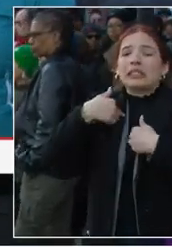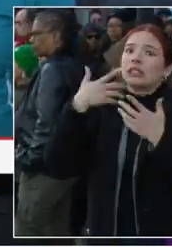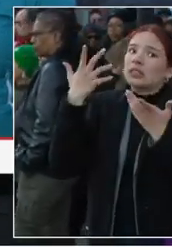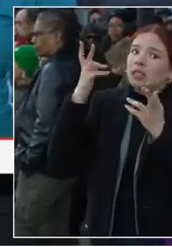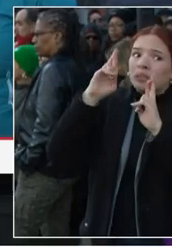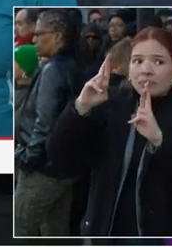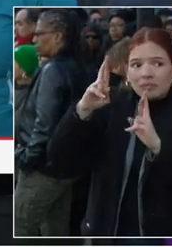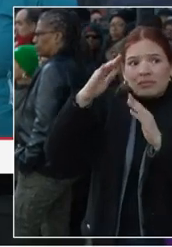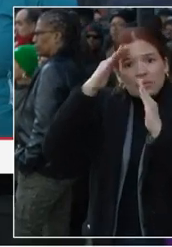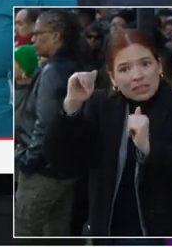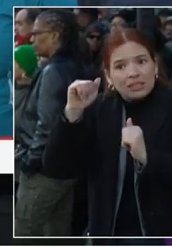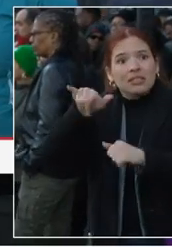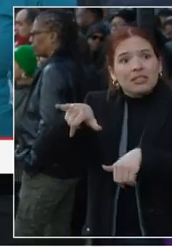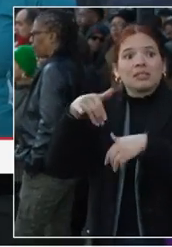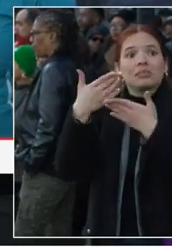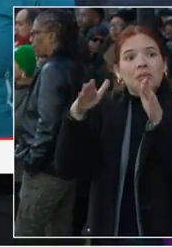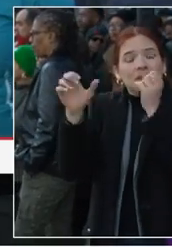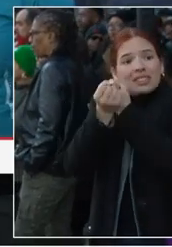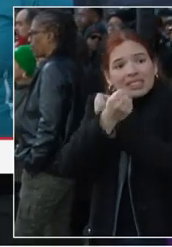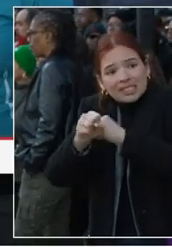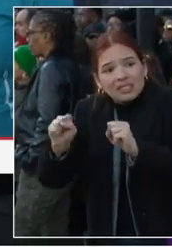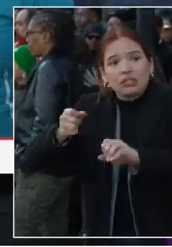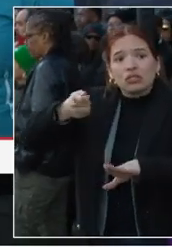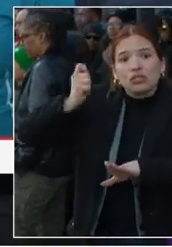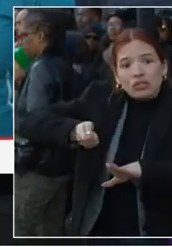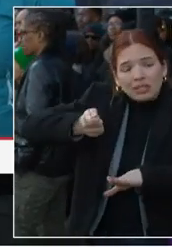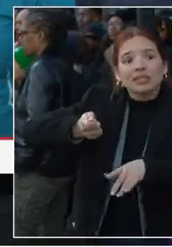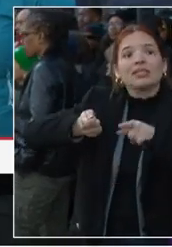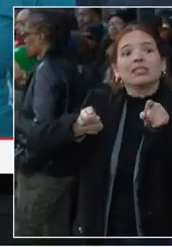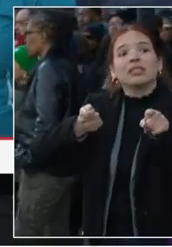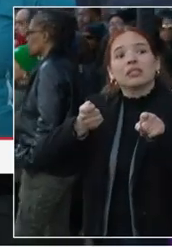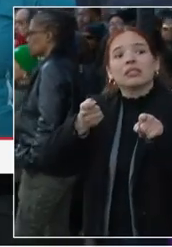bills a hearing, and the Council will give them their due attention.